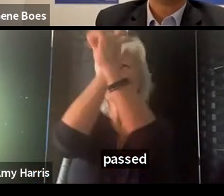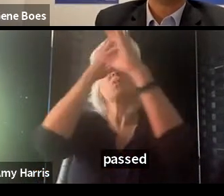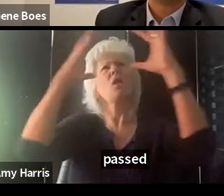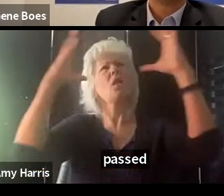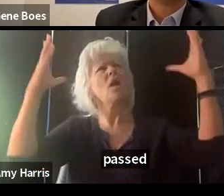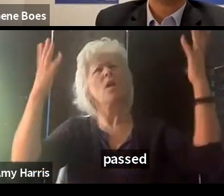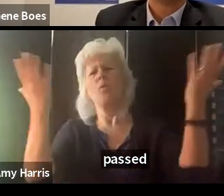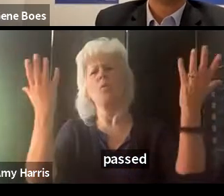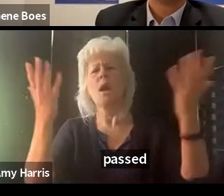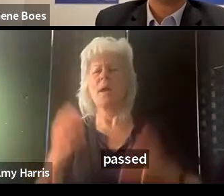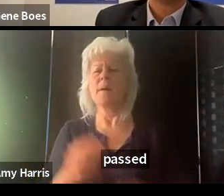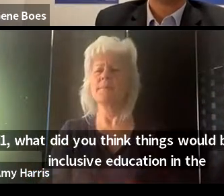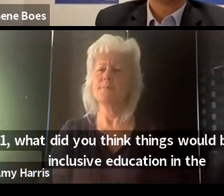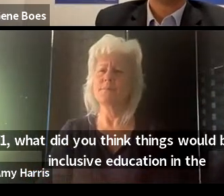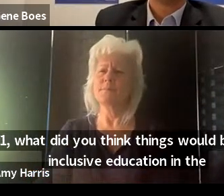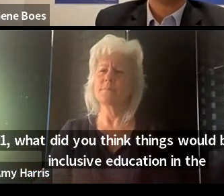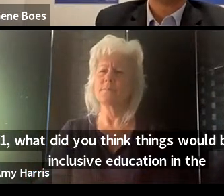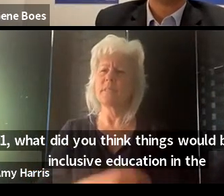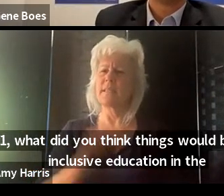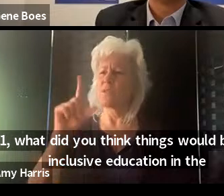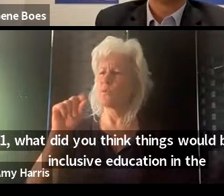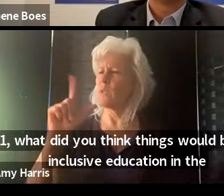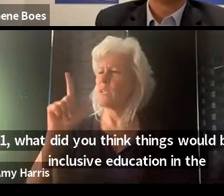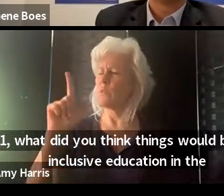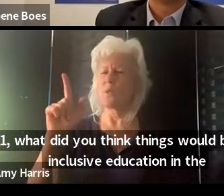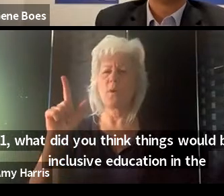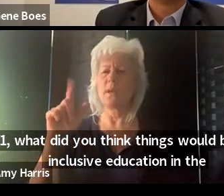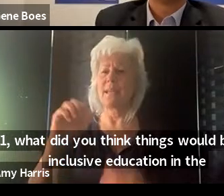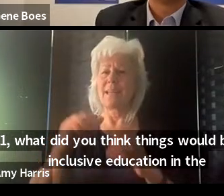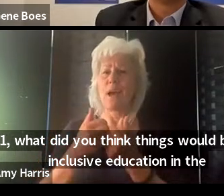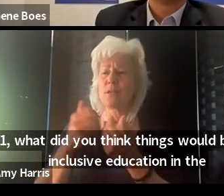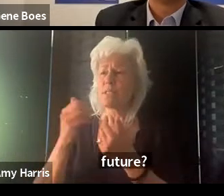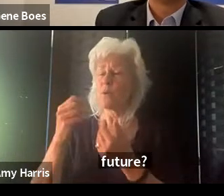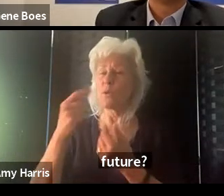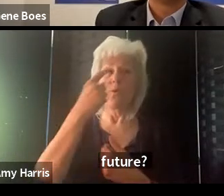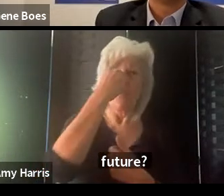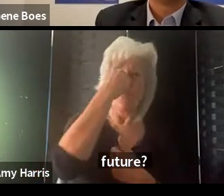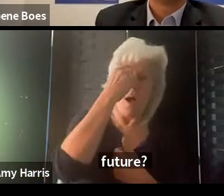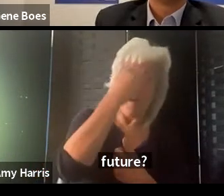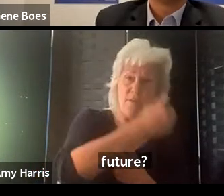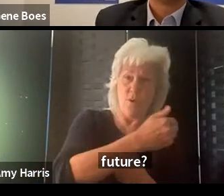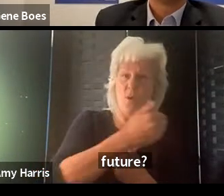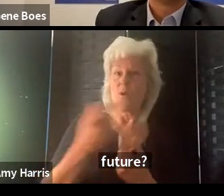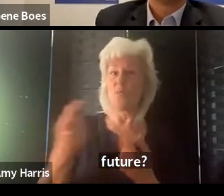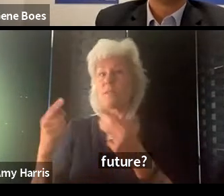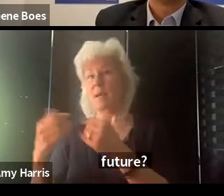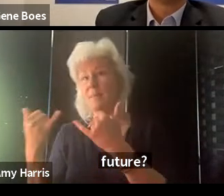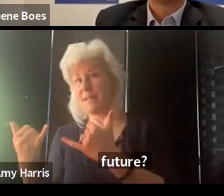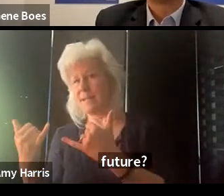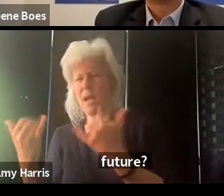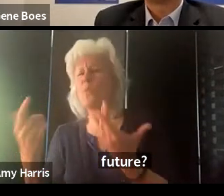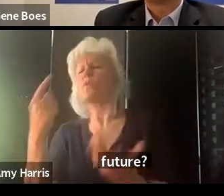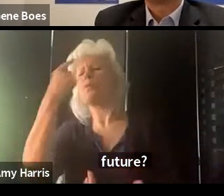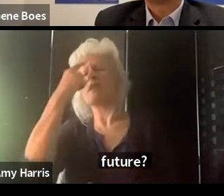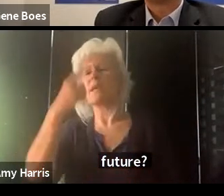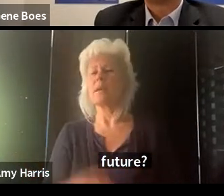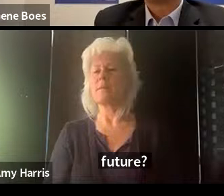we would be in 2021? And how does that compare to what is really occurring?